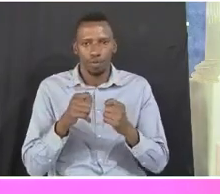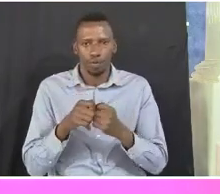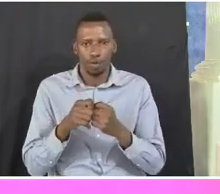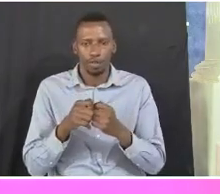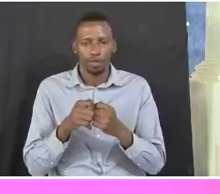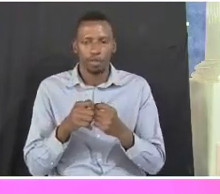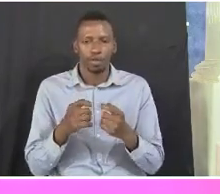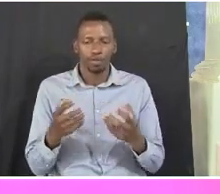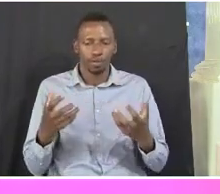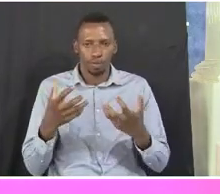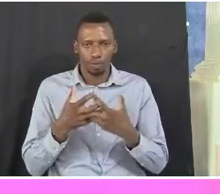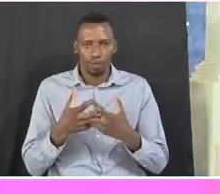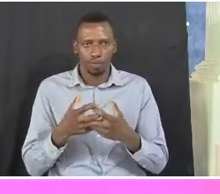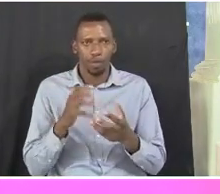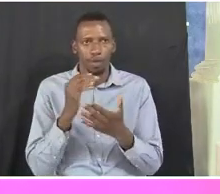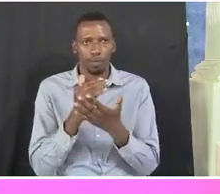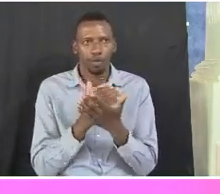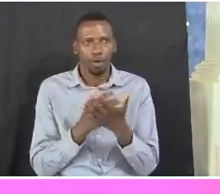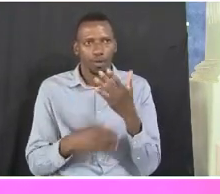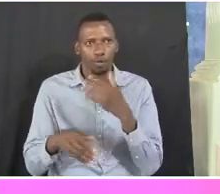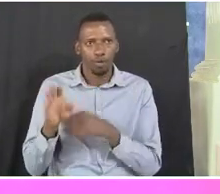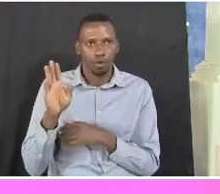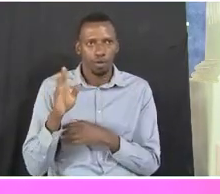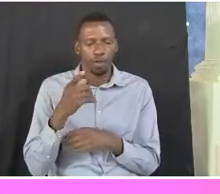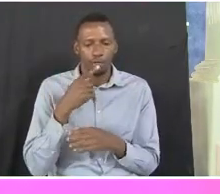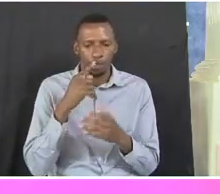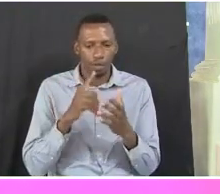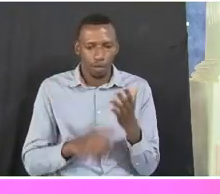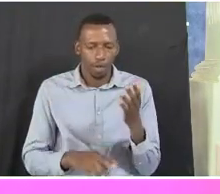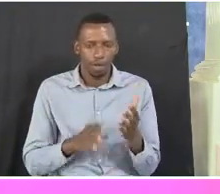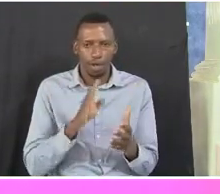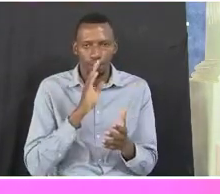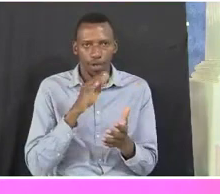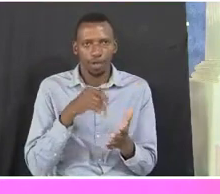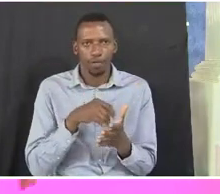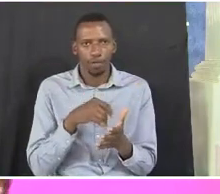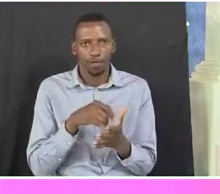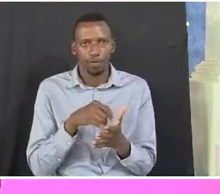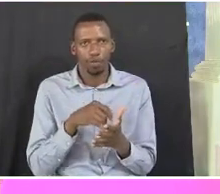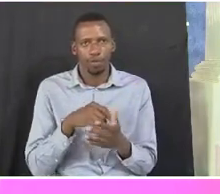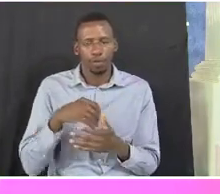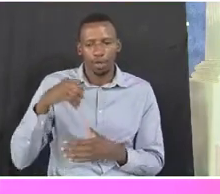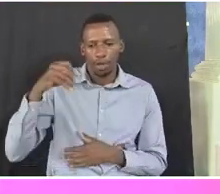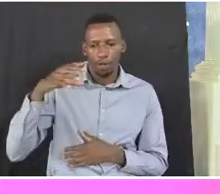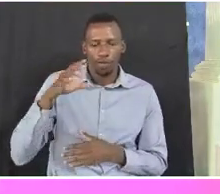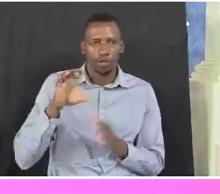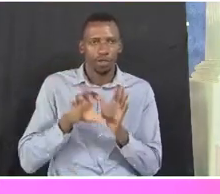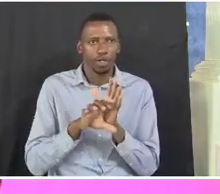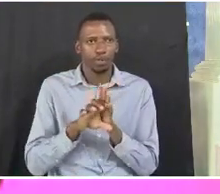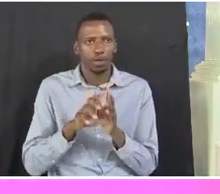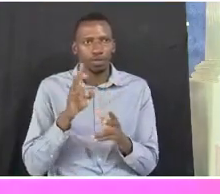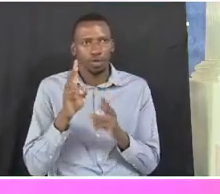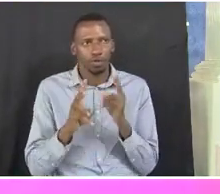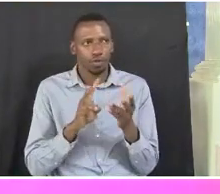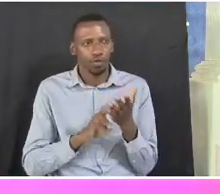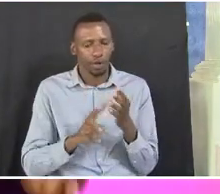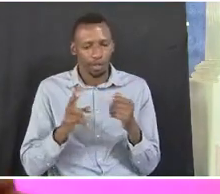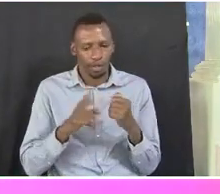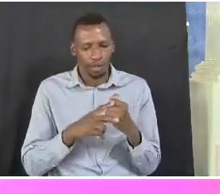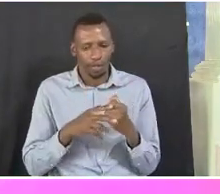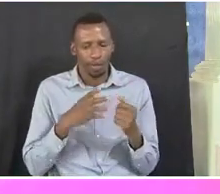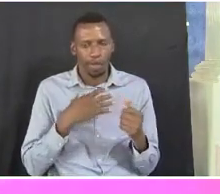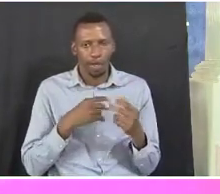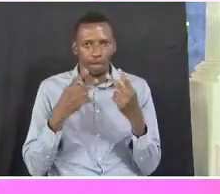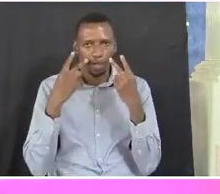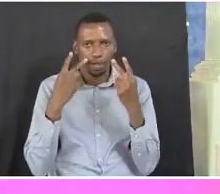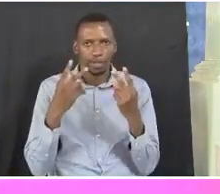to fit in the program of God of saying, get involved. Revelation 22:7. And behold, I